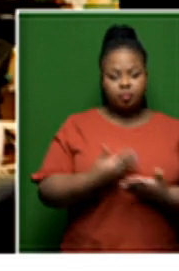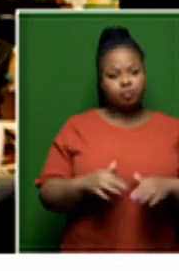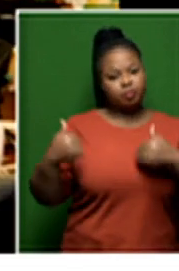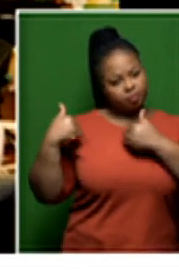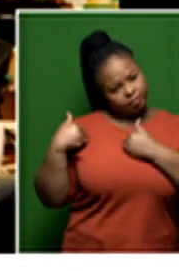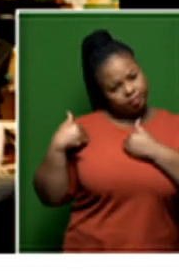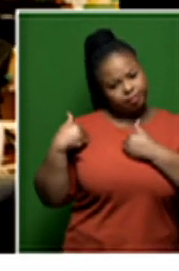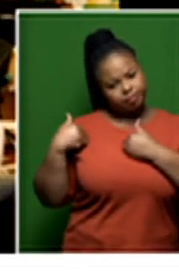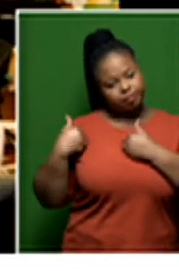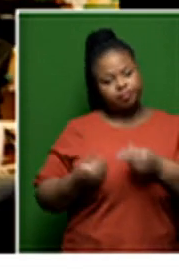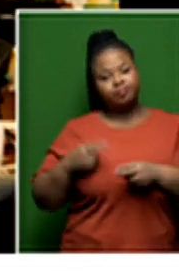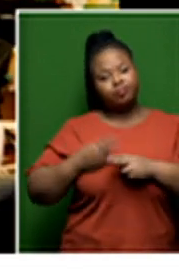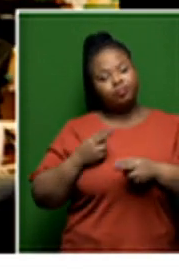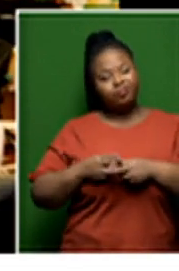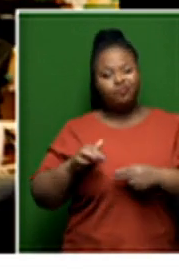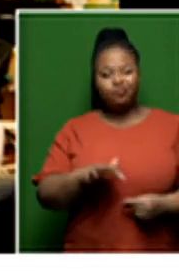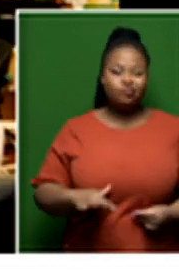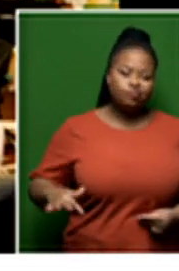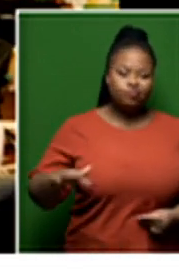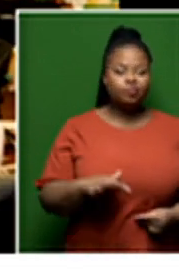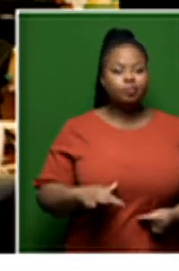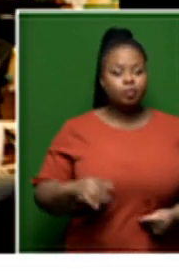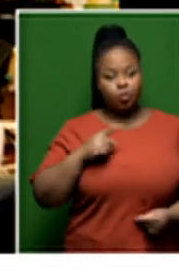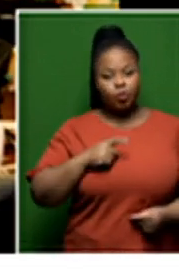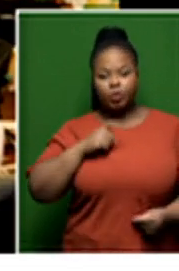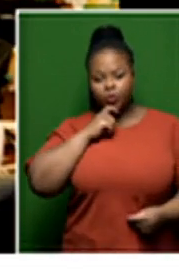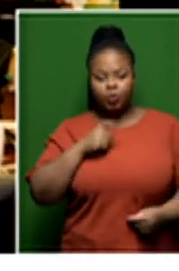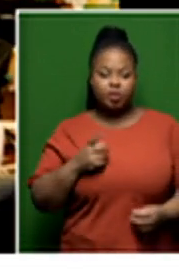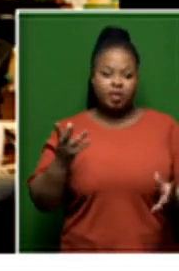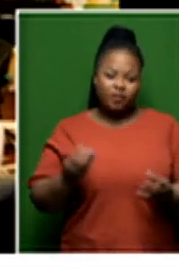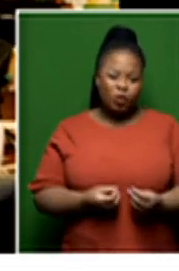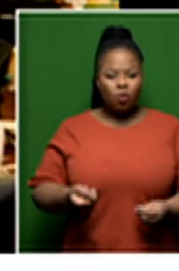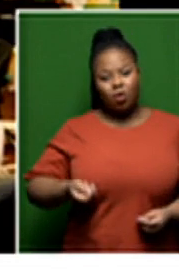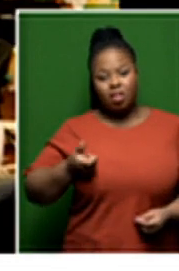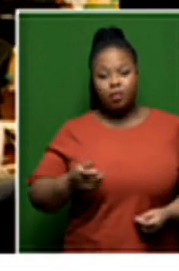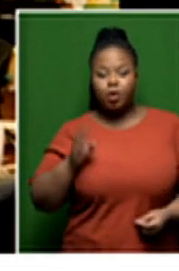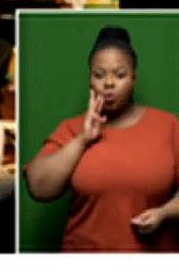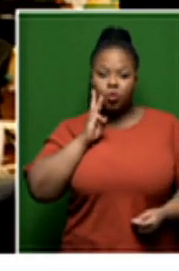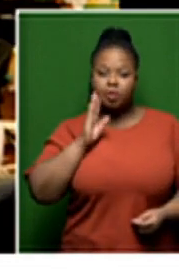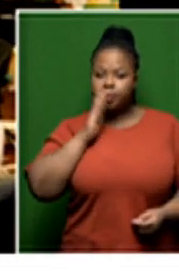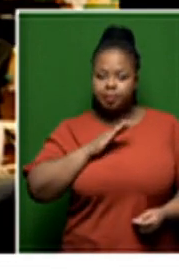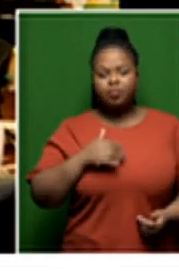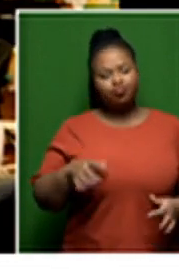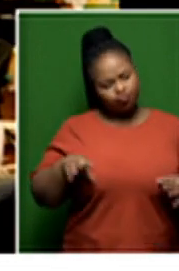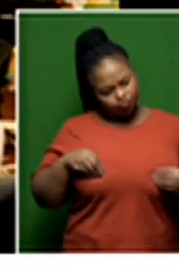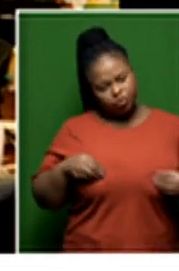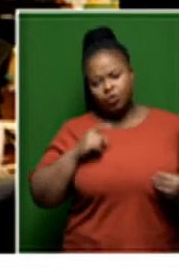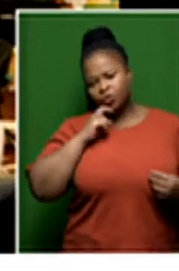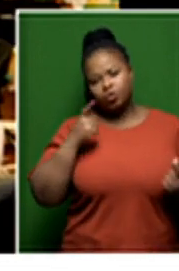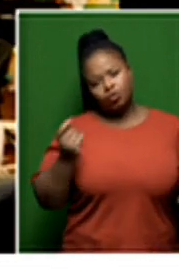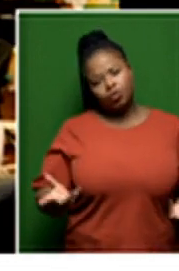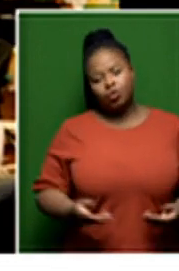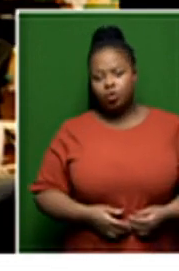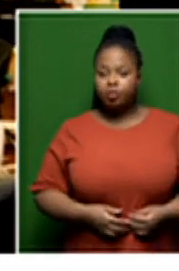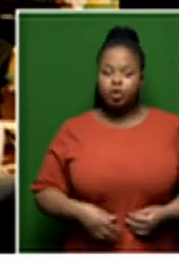safe sanitation facilities that use less water or no water. And we welcome that. That's what we are doing